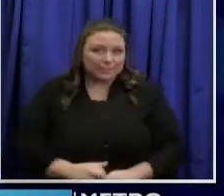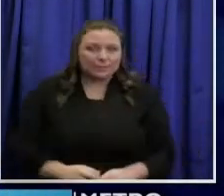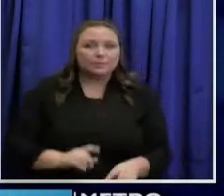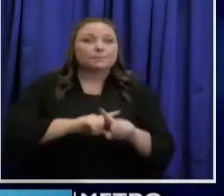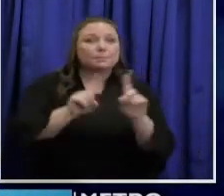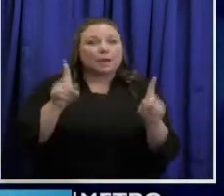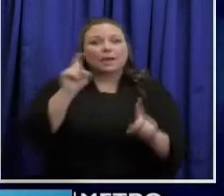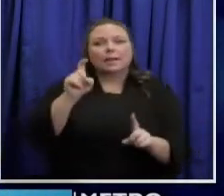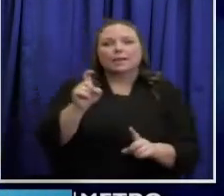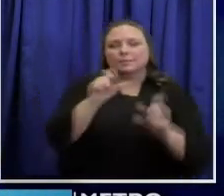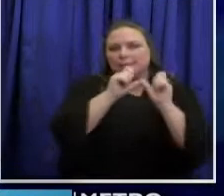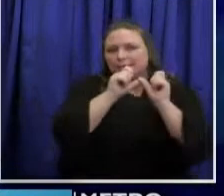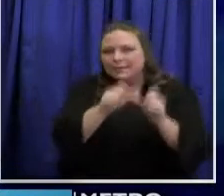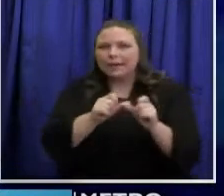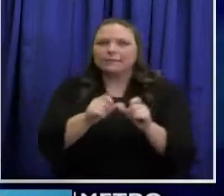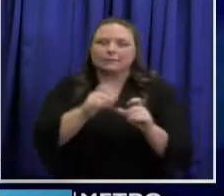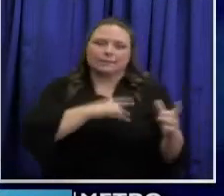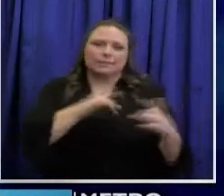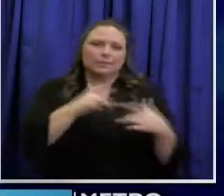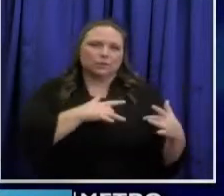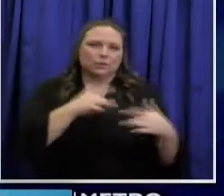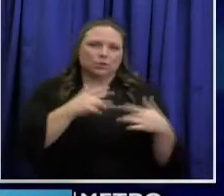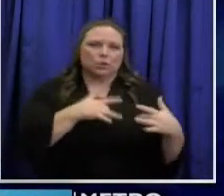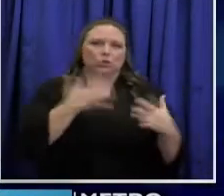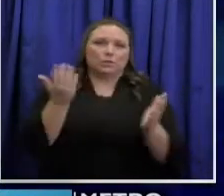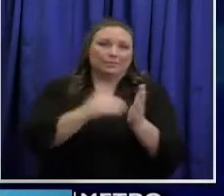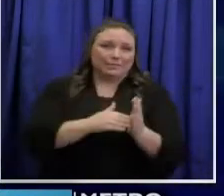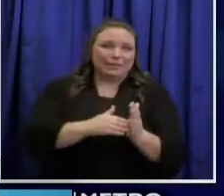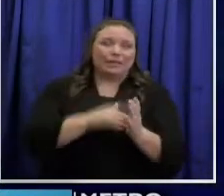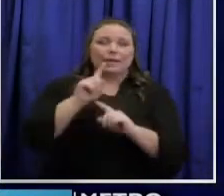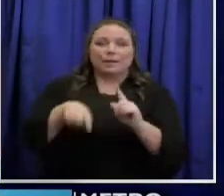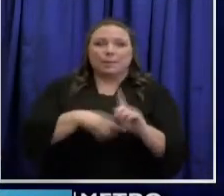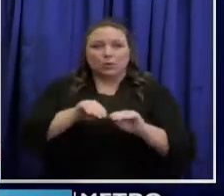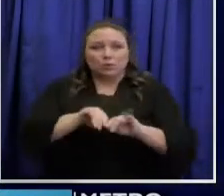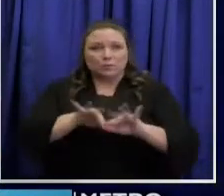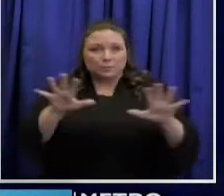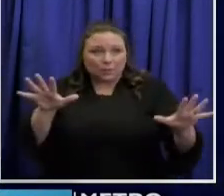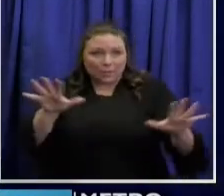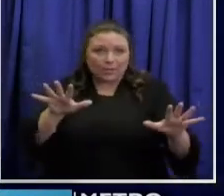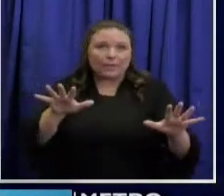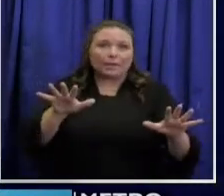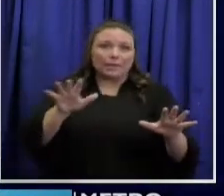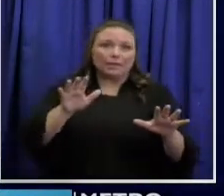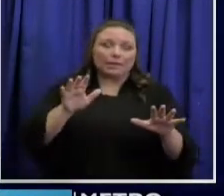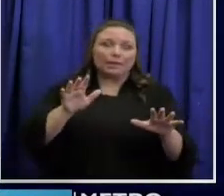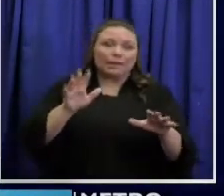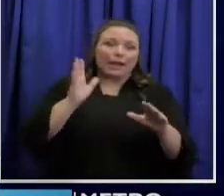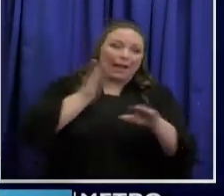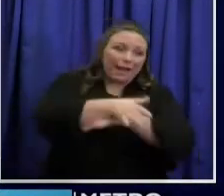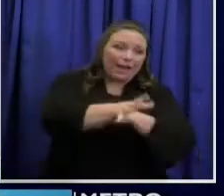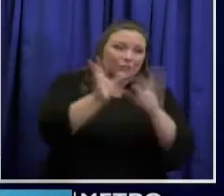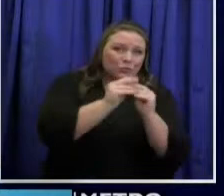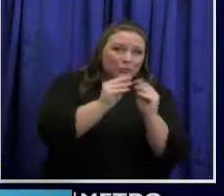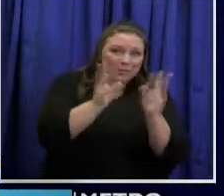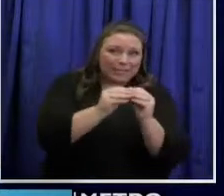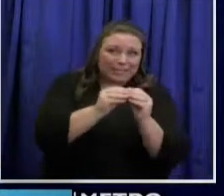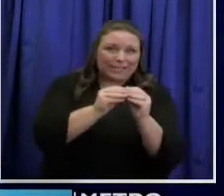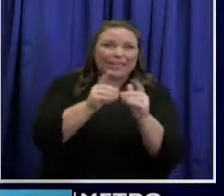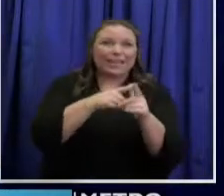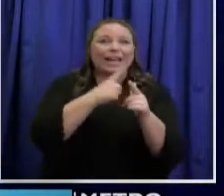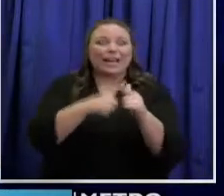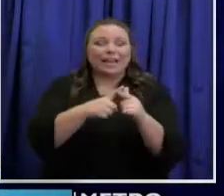have to be constantly concerned, again, about spreading beyond the cluster and breaking down in